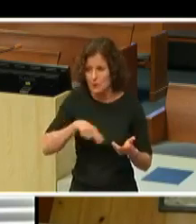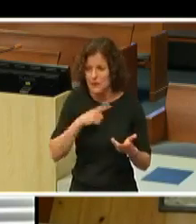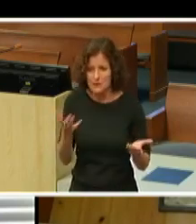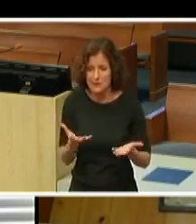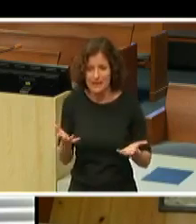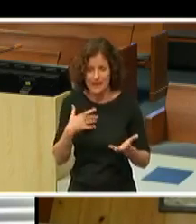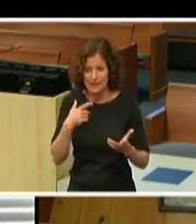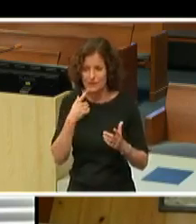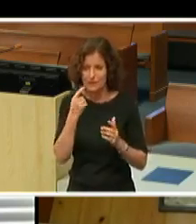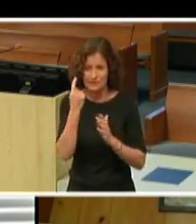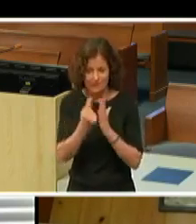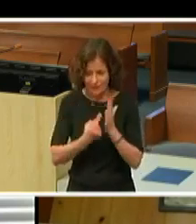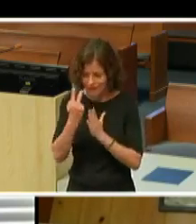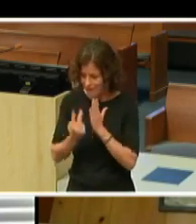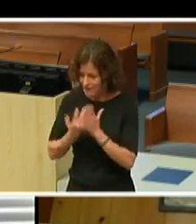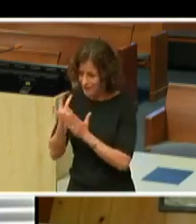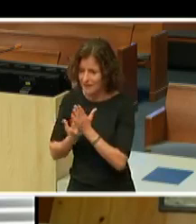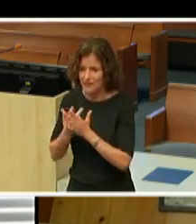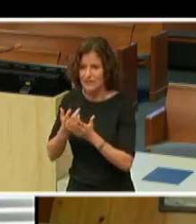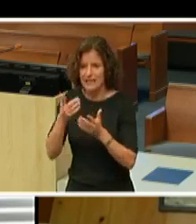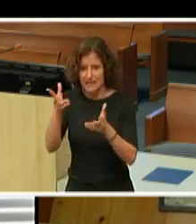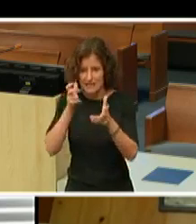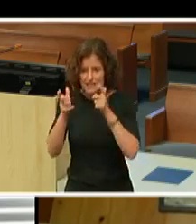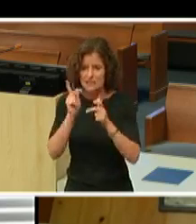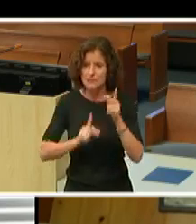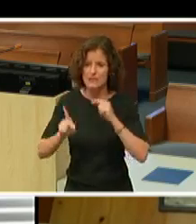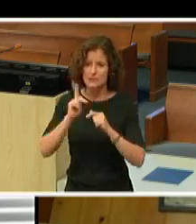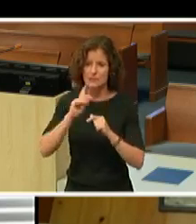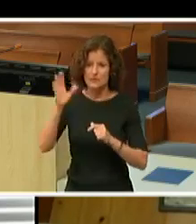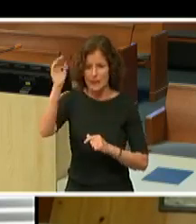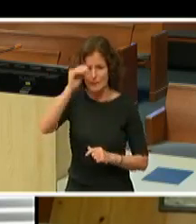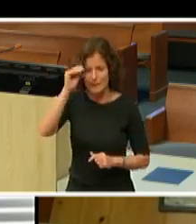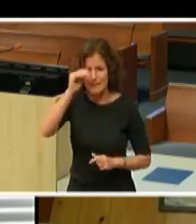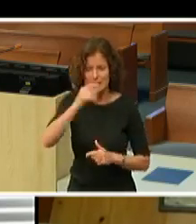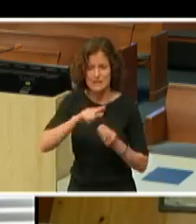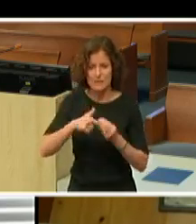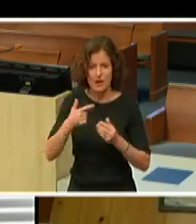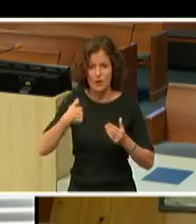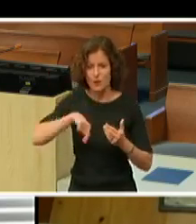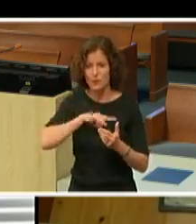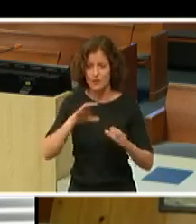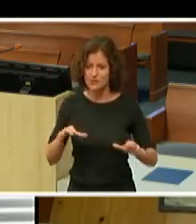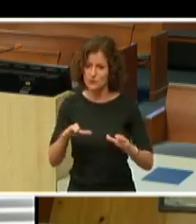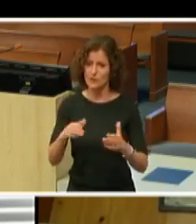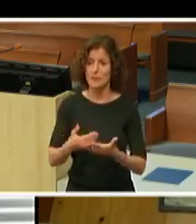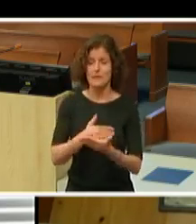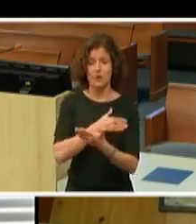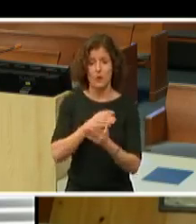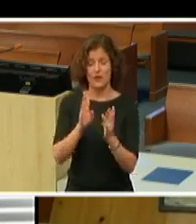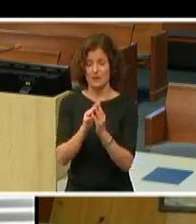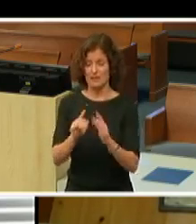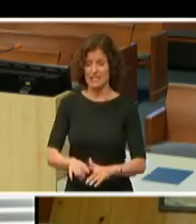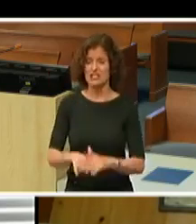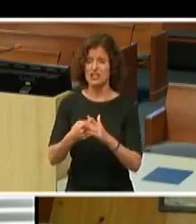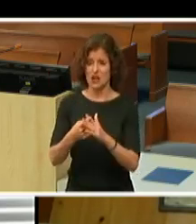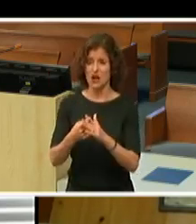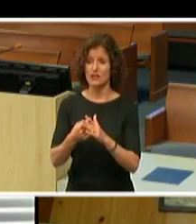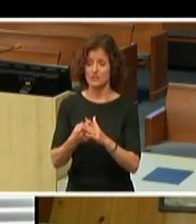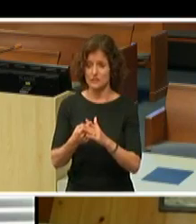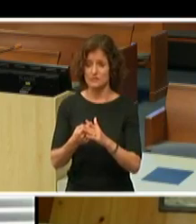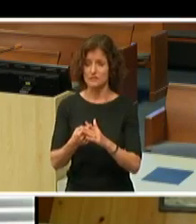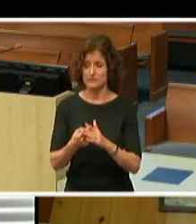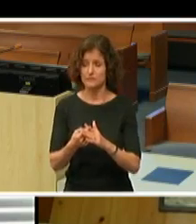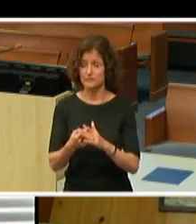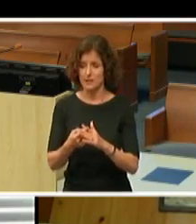listening to people giving us their opinion of everything that we're doing before the meeting even starts. Yeah, I mean, I know